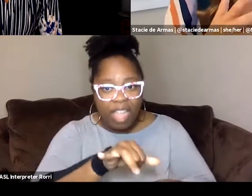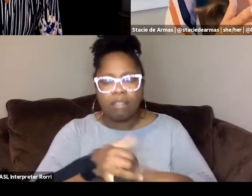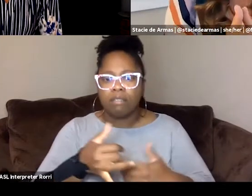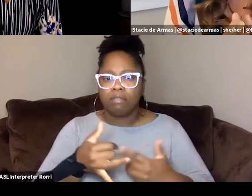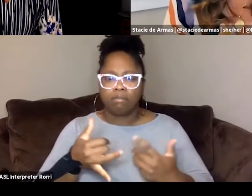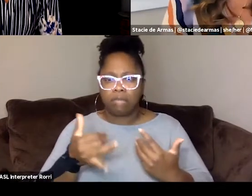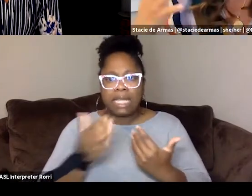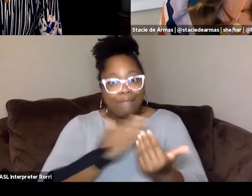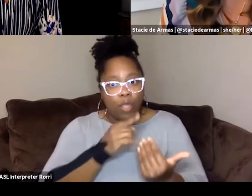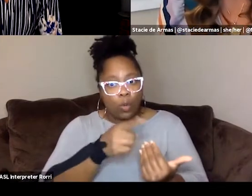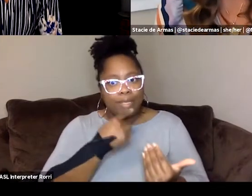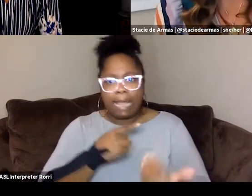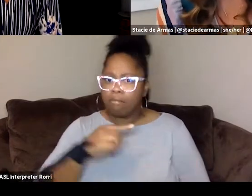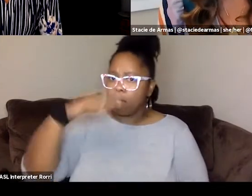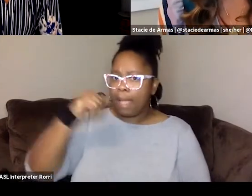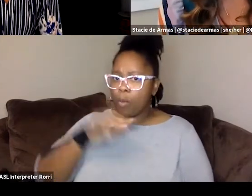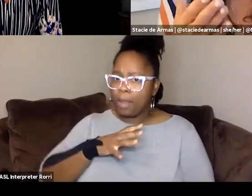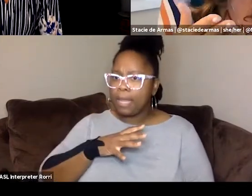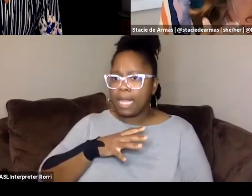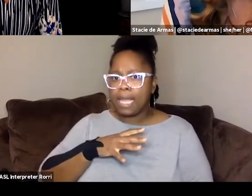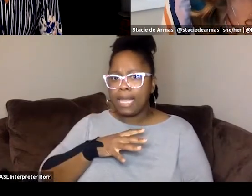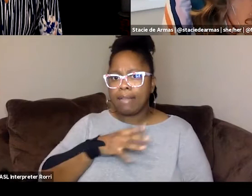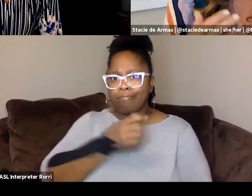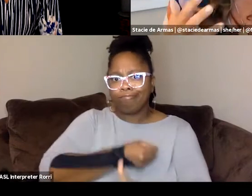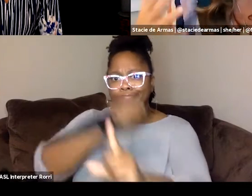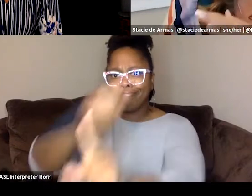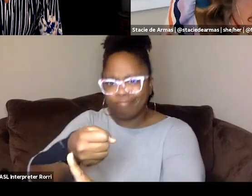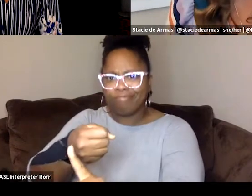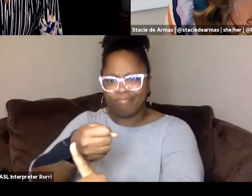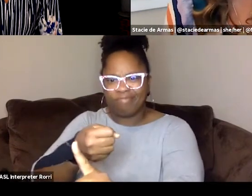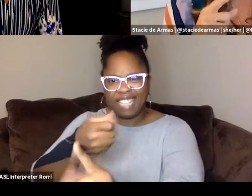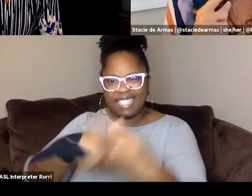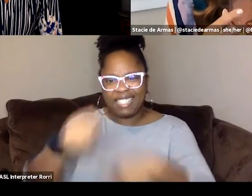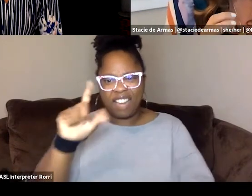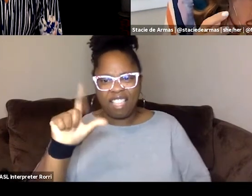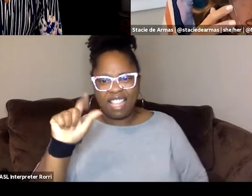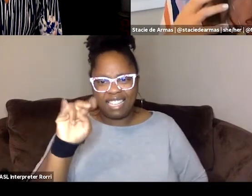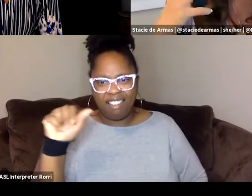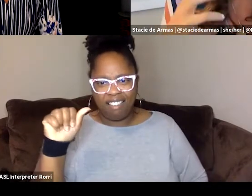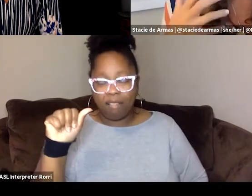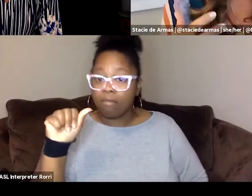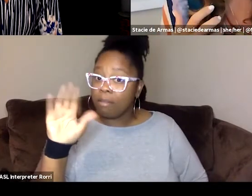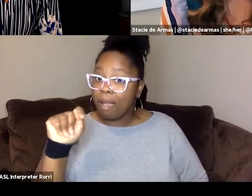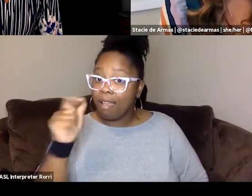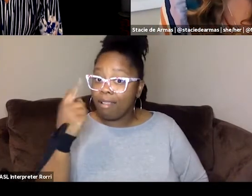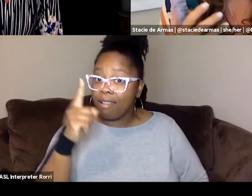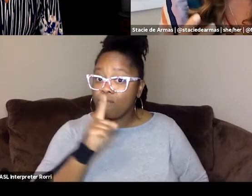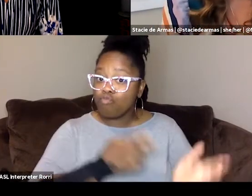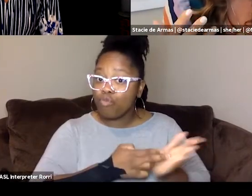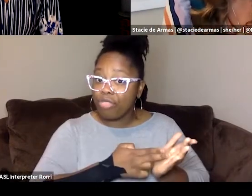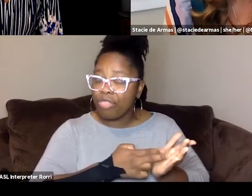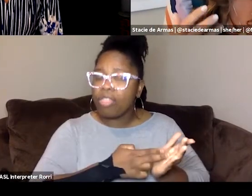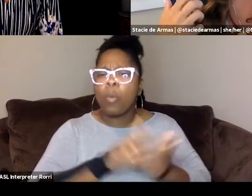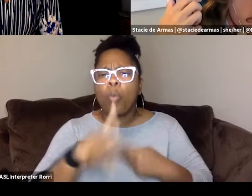so even though you're saying, Black women are perhaps being cast in some of the places where you're going out instead of Latinas, the truth is, when you take a good look at the